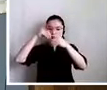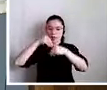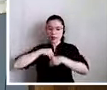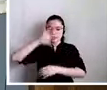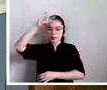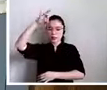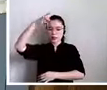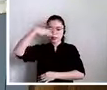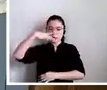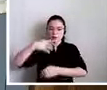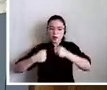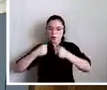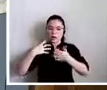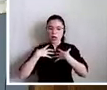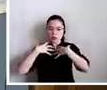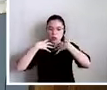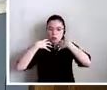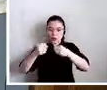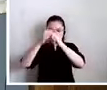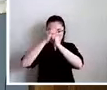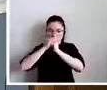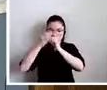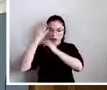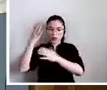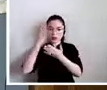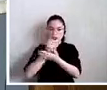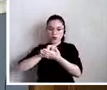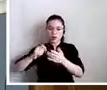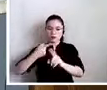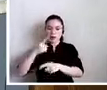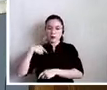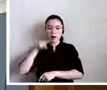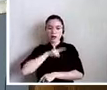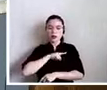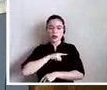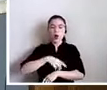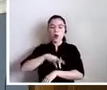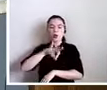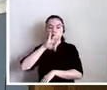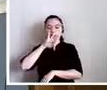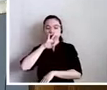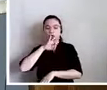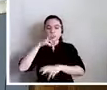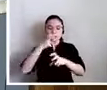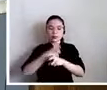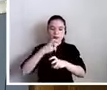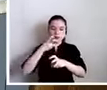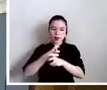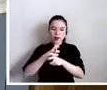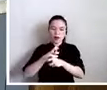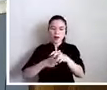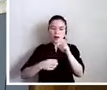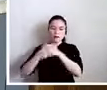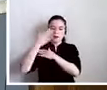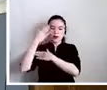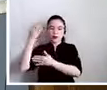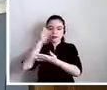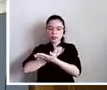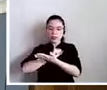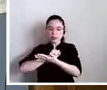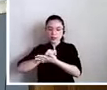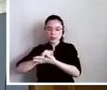which we ardently implore you. Take from us all unbearable affliction and despair, for your sacred